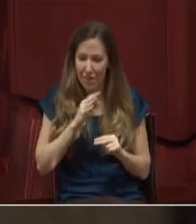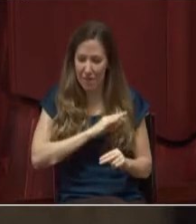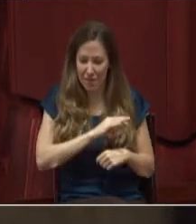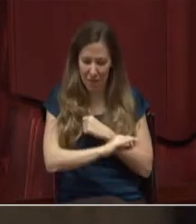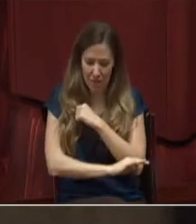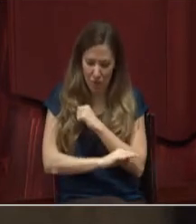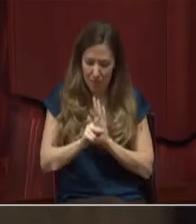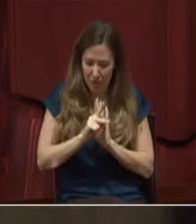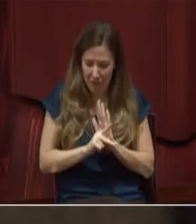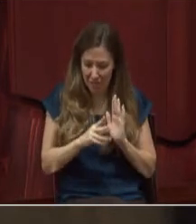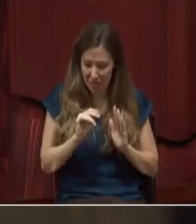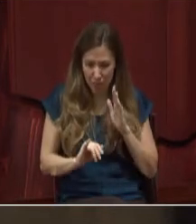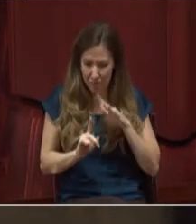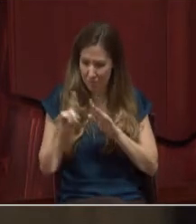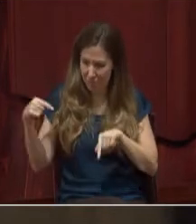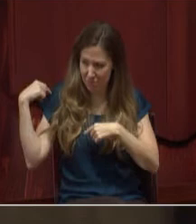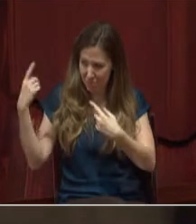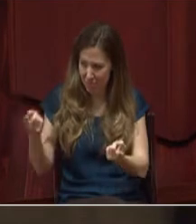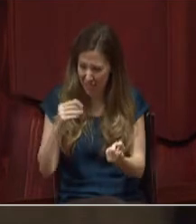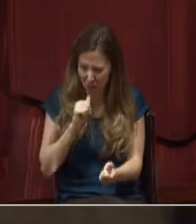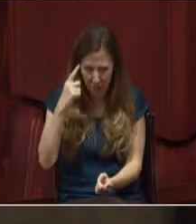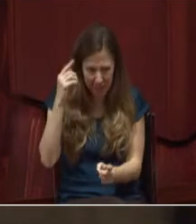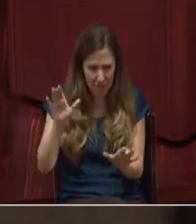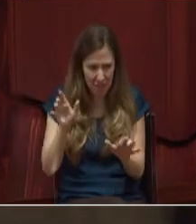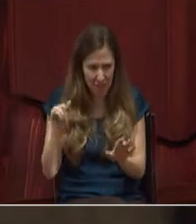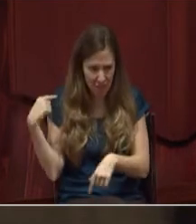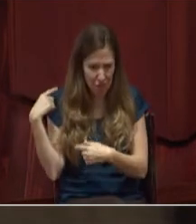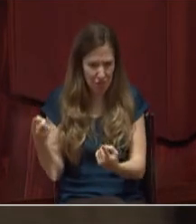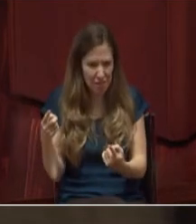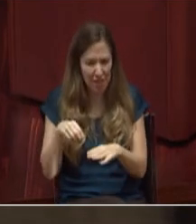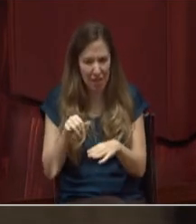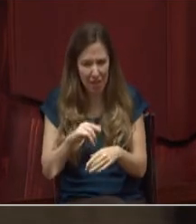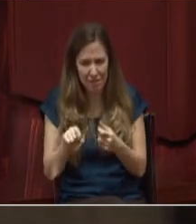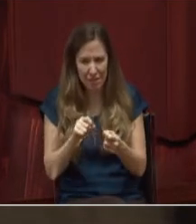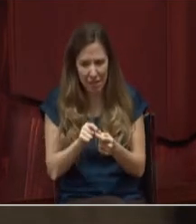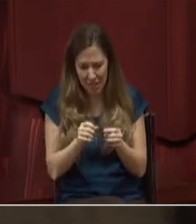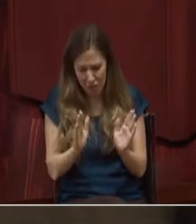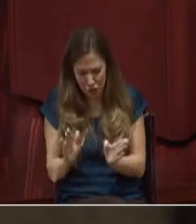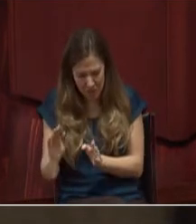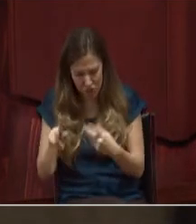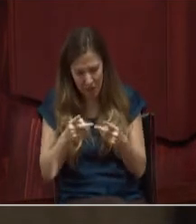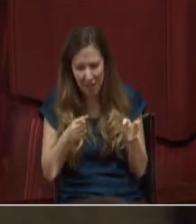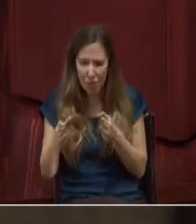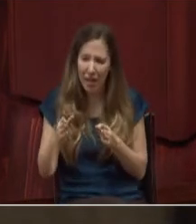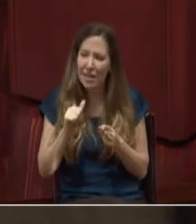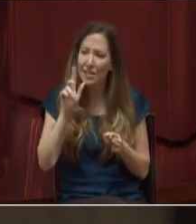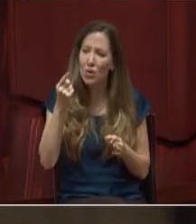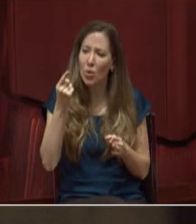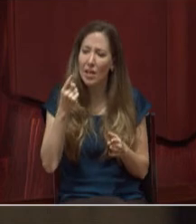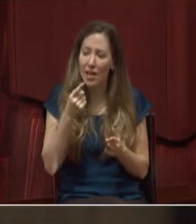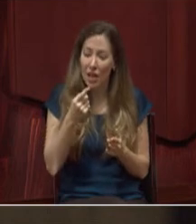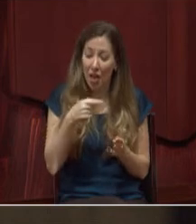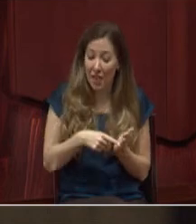presidency, and I don't think it's really been done since in that kind of strategic, not only here's what's happening today, but here's strategically